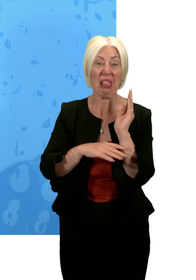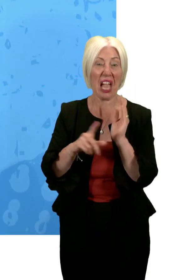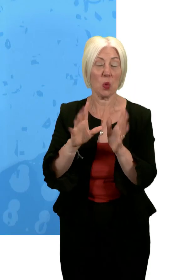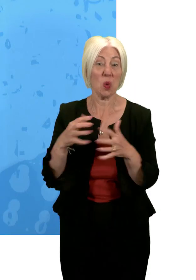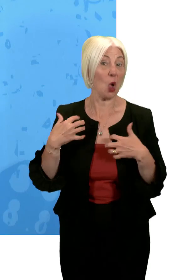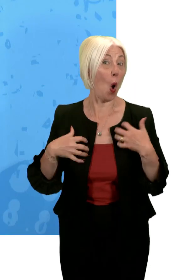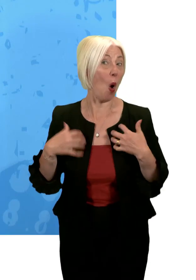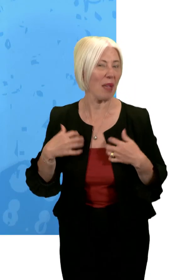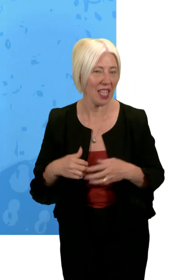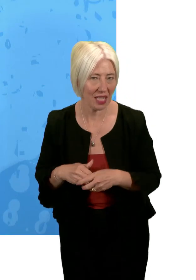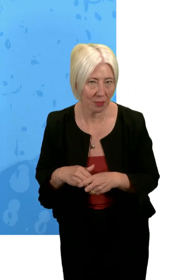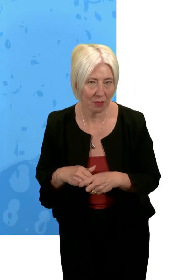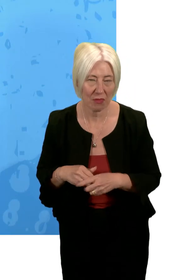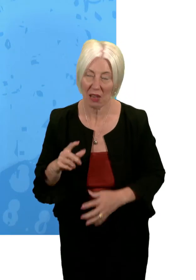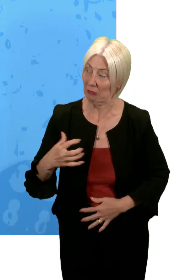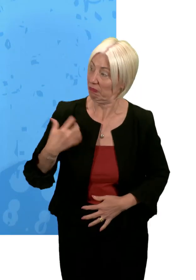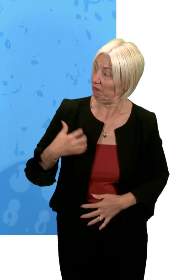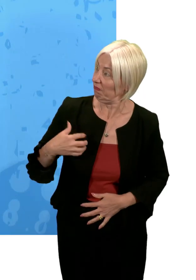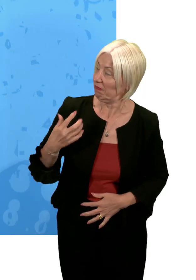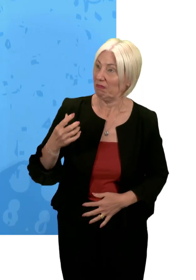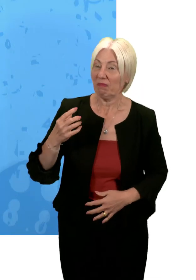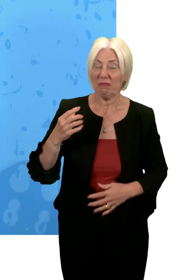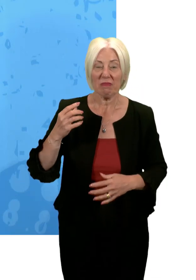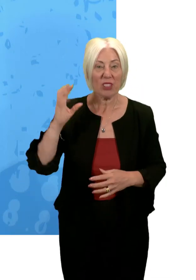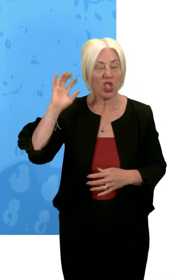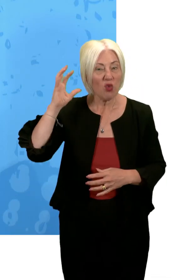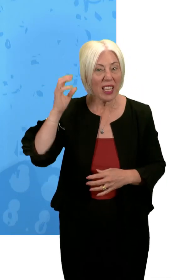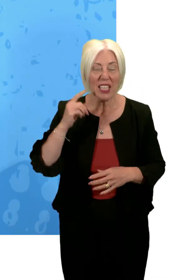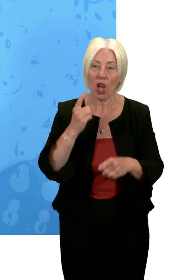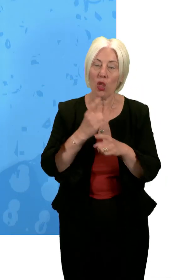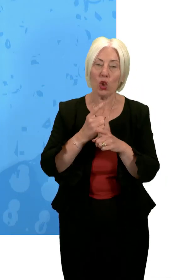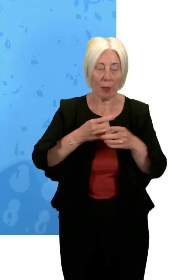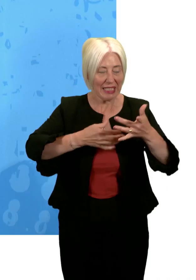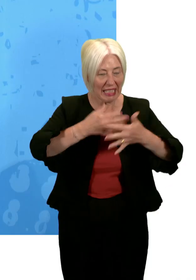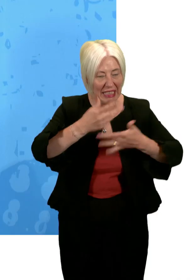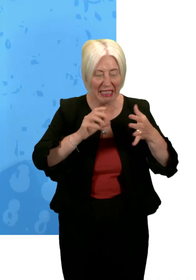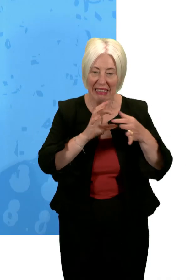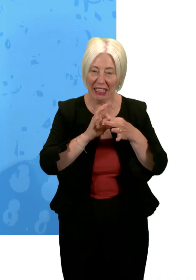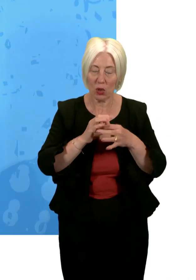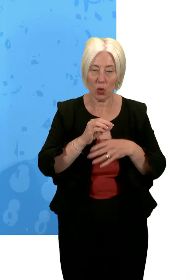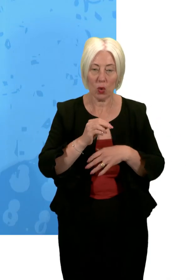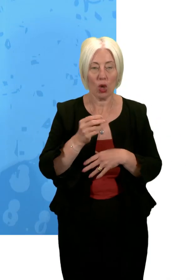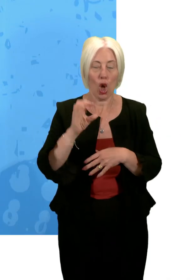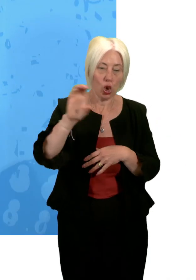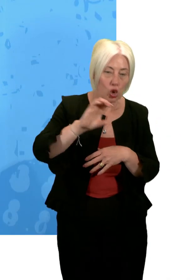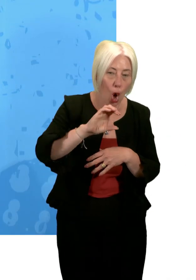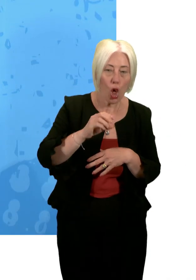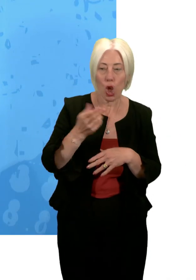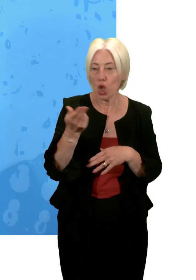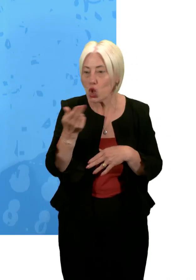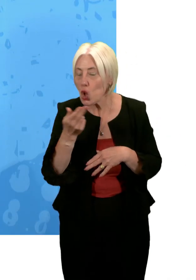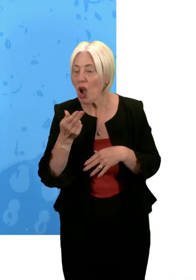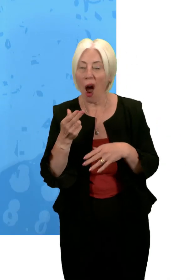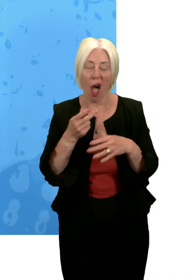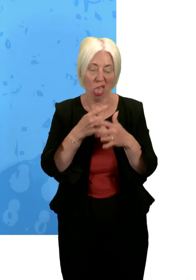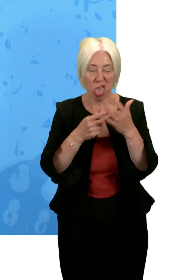get annoyed when I listen to the radio in the morning. There's the new stats about salt, sugar and diet and everything else. And I just think about the people that are getting bombarded